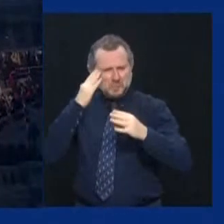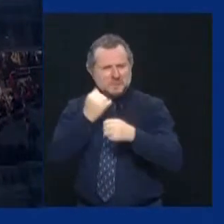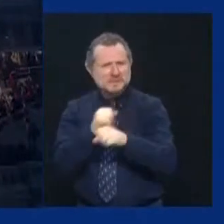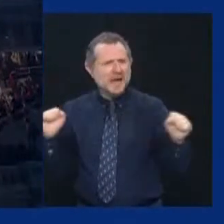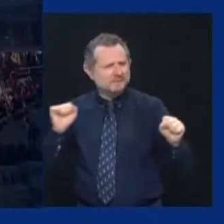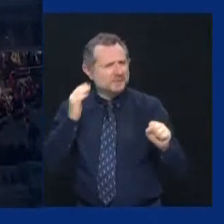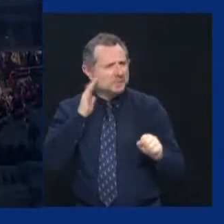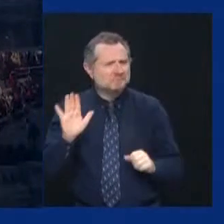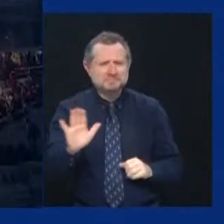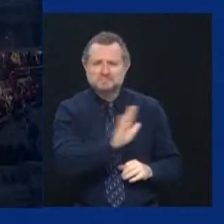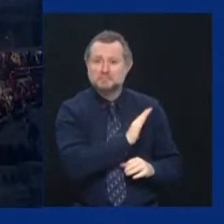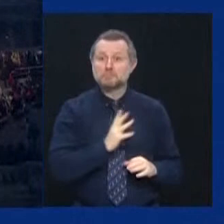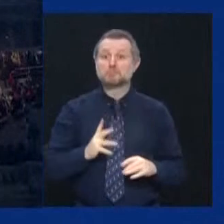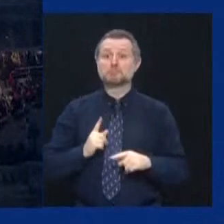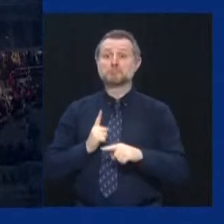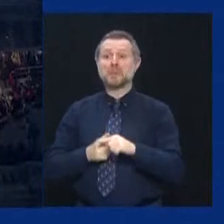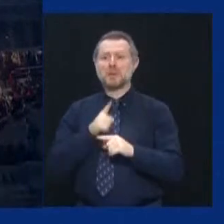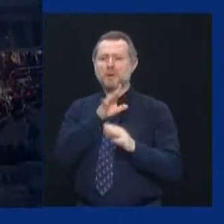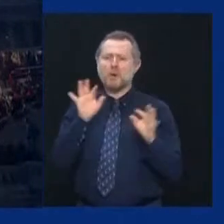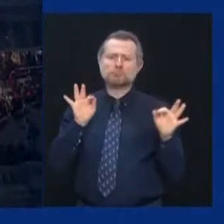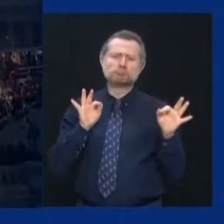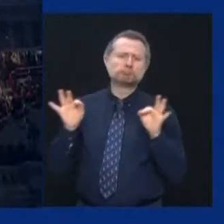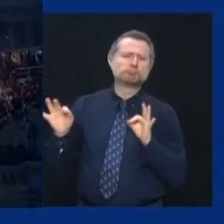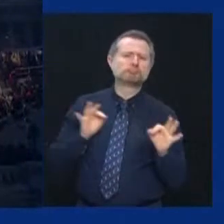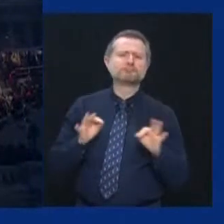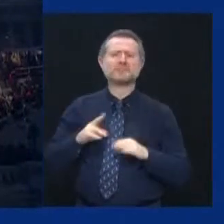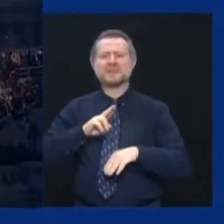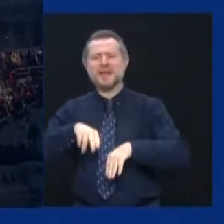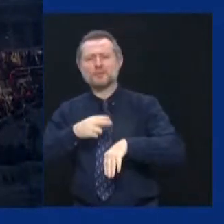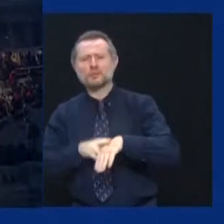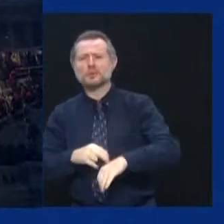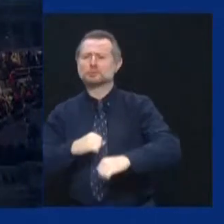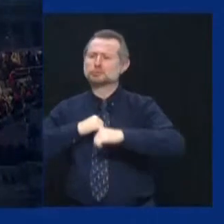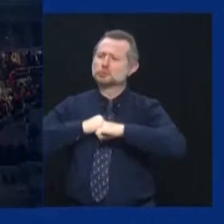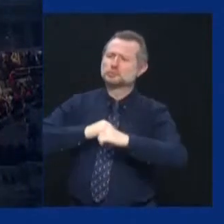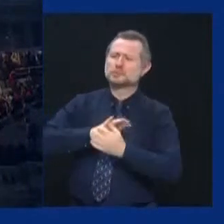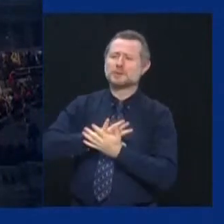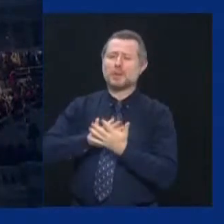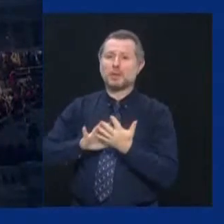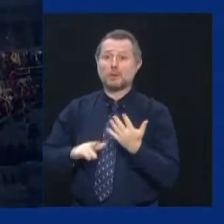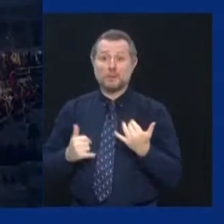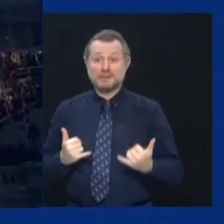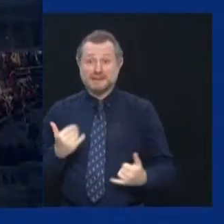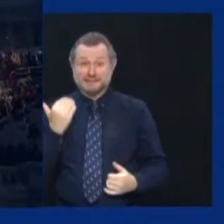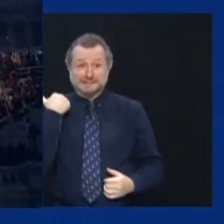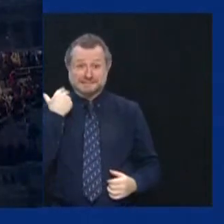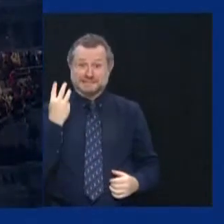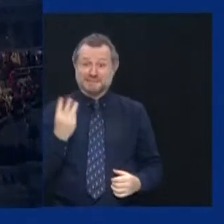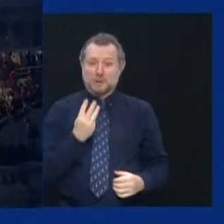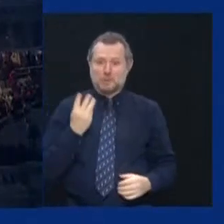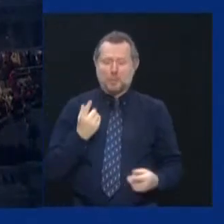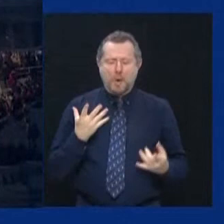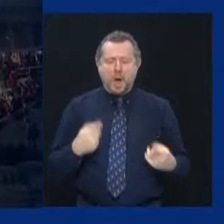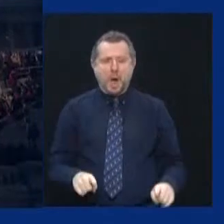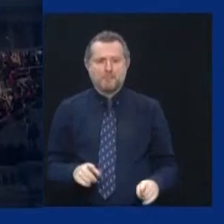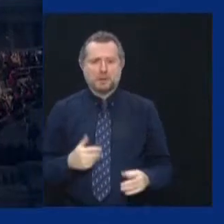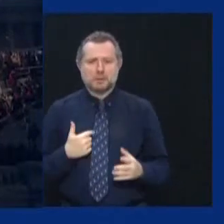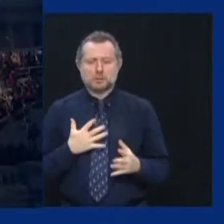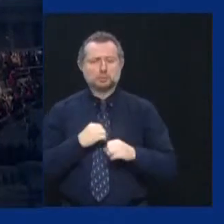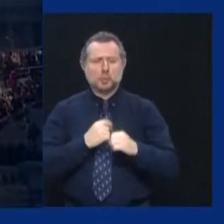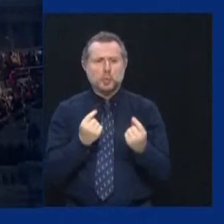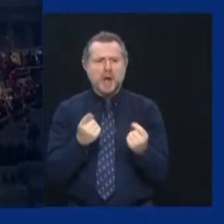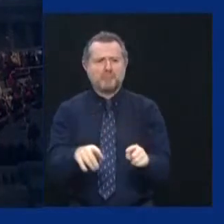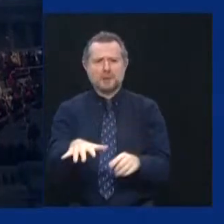all these briefings and showed me all these national security issues. What happened to the security of the nation's